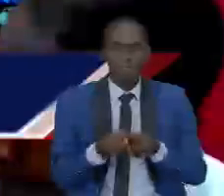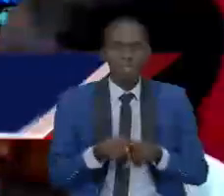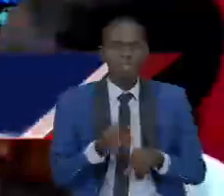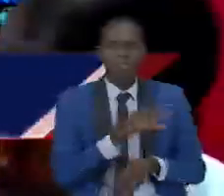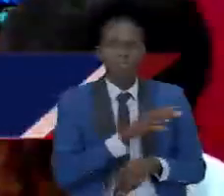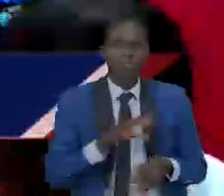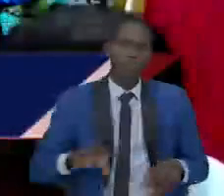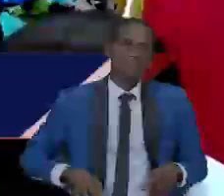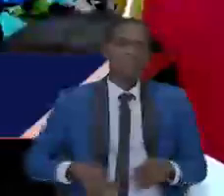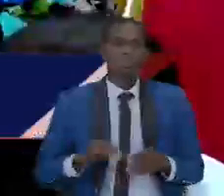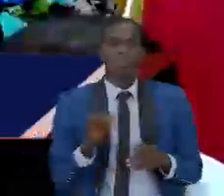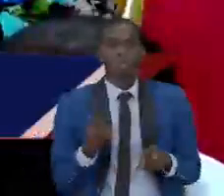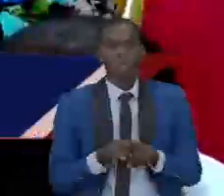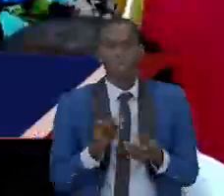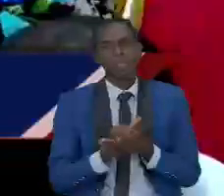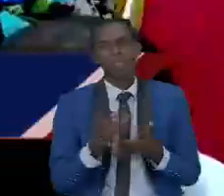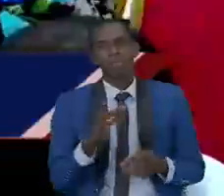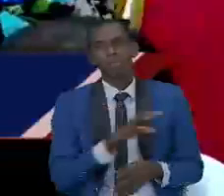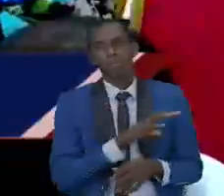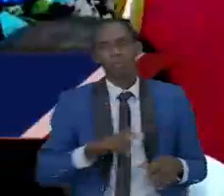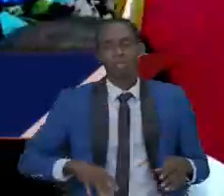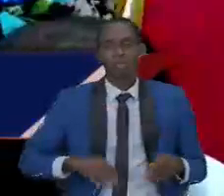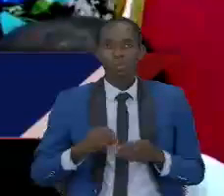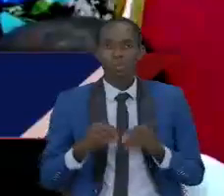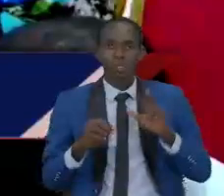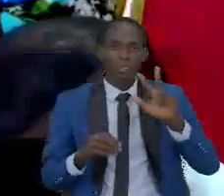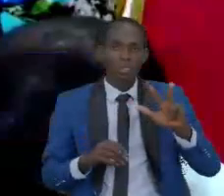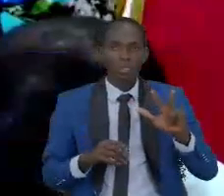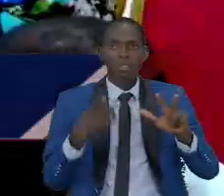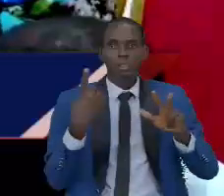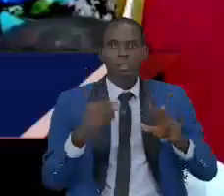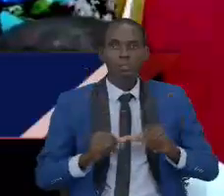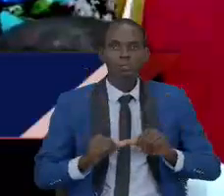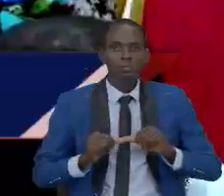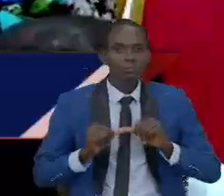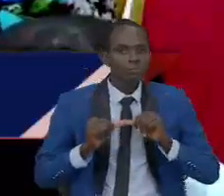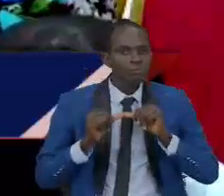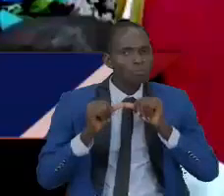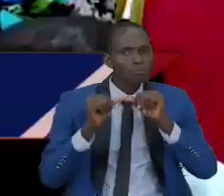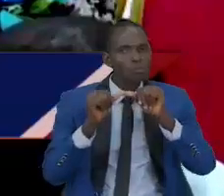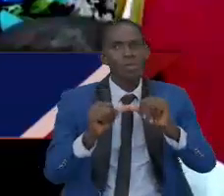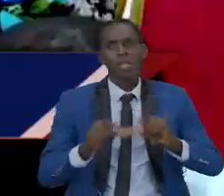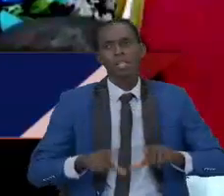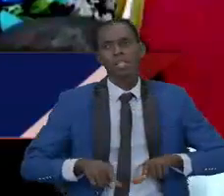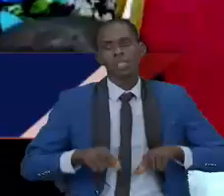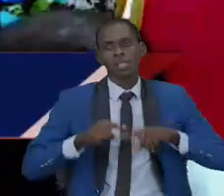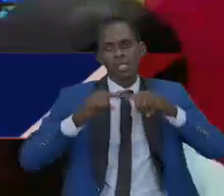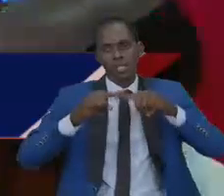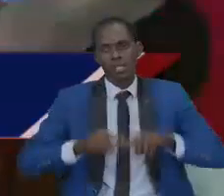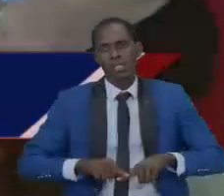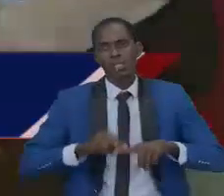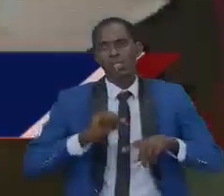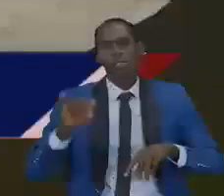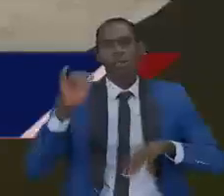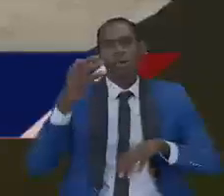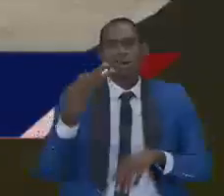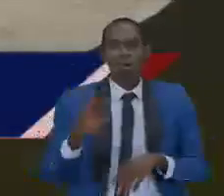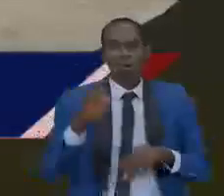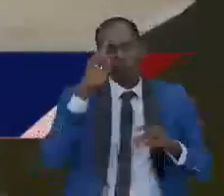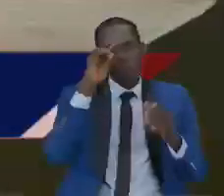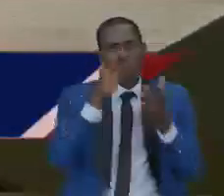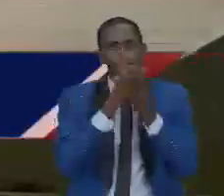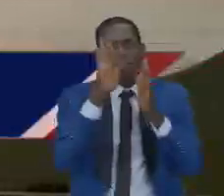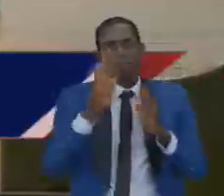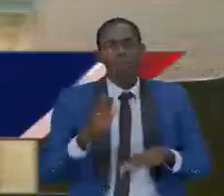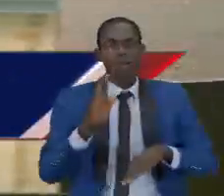like that of Christ and then number three the consistent leaning of Believers on Christ